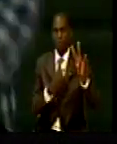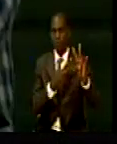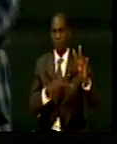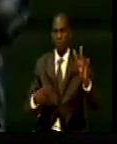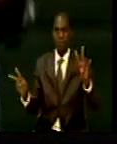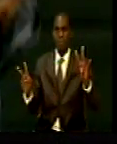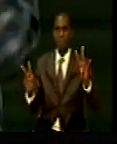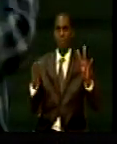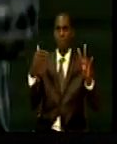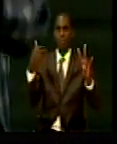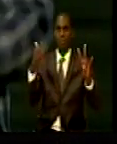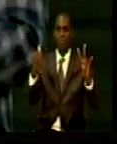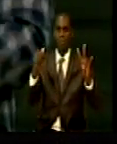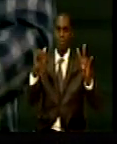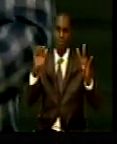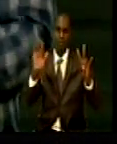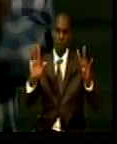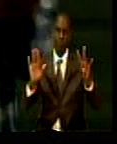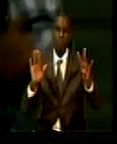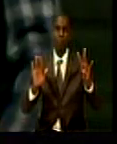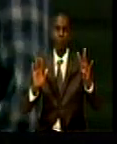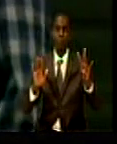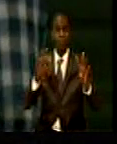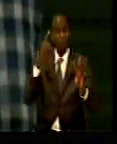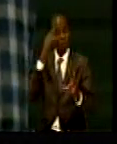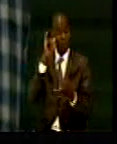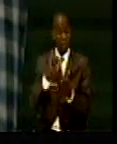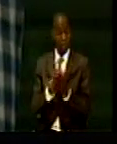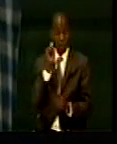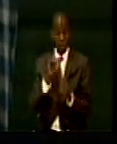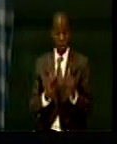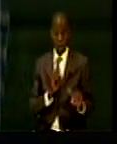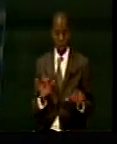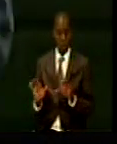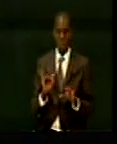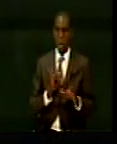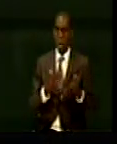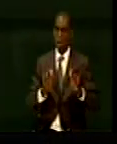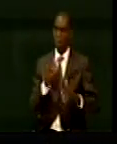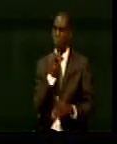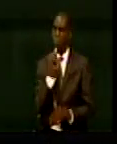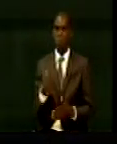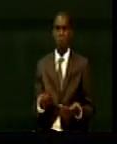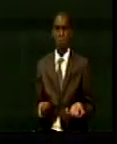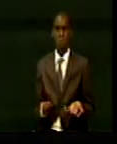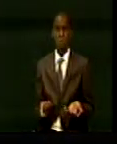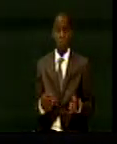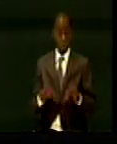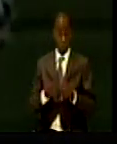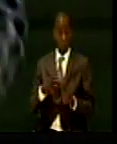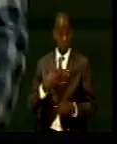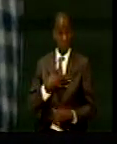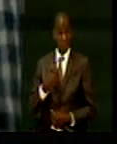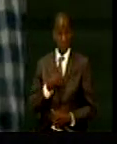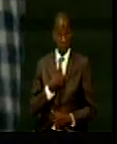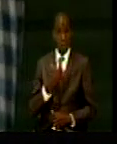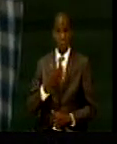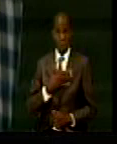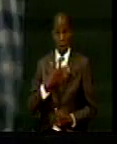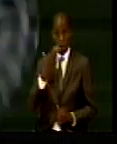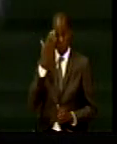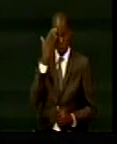verse 15, for that which I do, I allow not. Even myself, my knowledge condemns